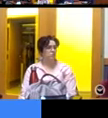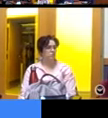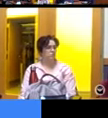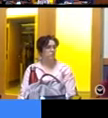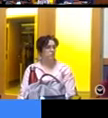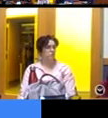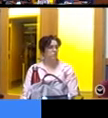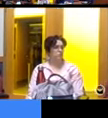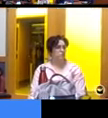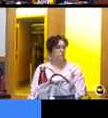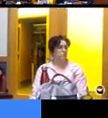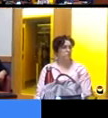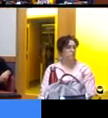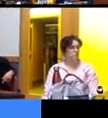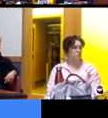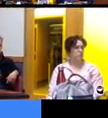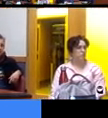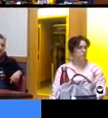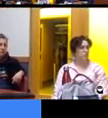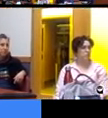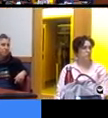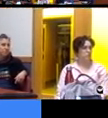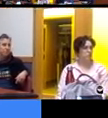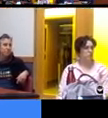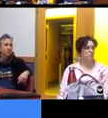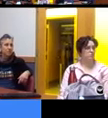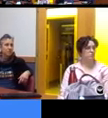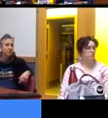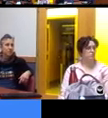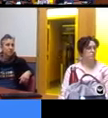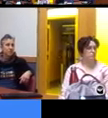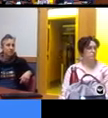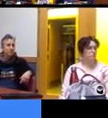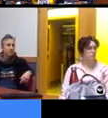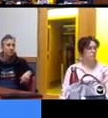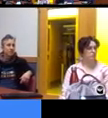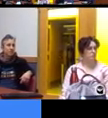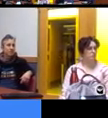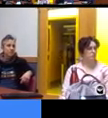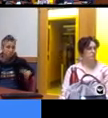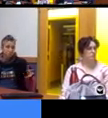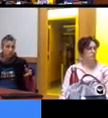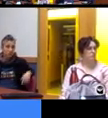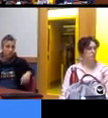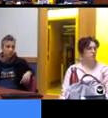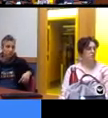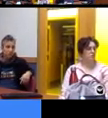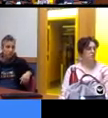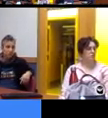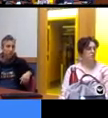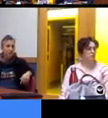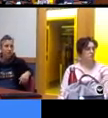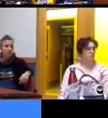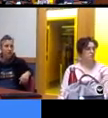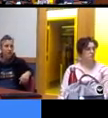gender issues. So these are things that are important for us all to keep in mind when we're aiming to